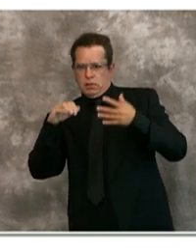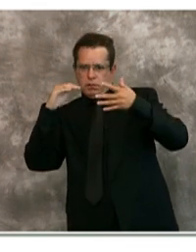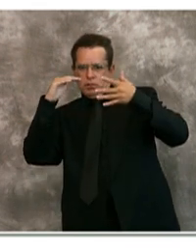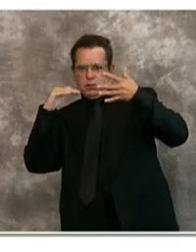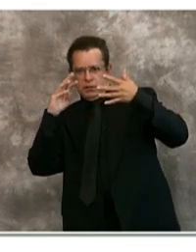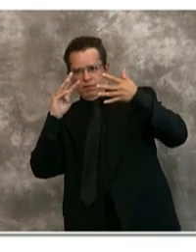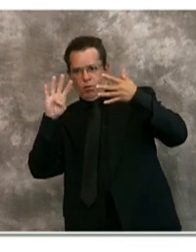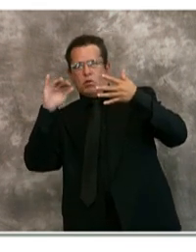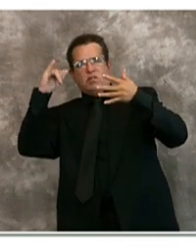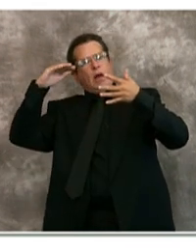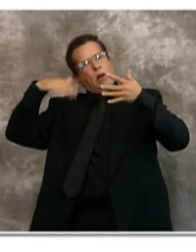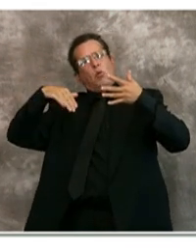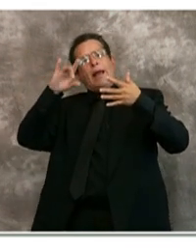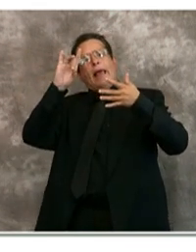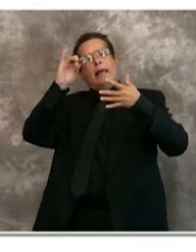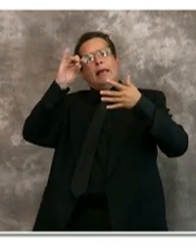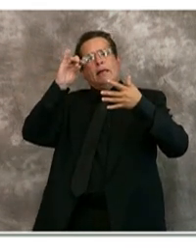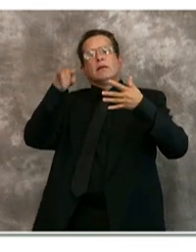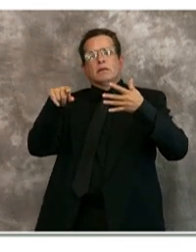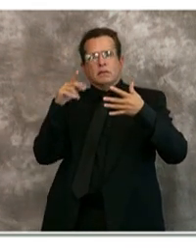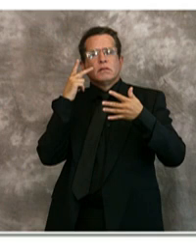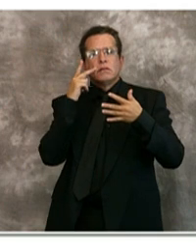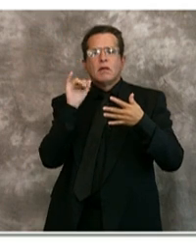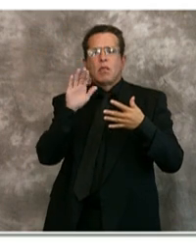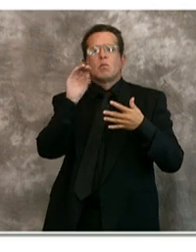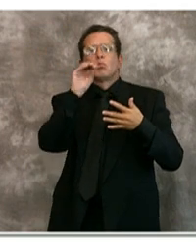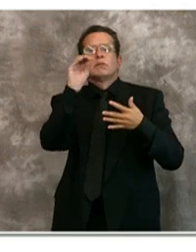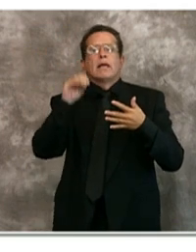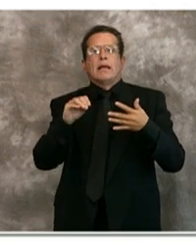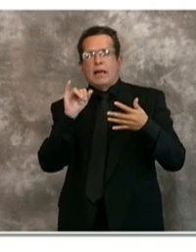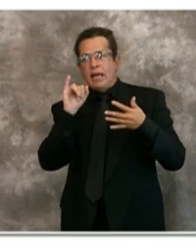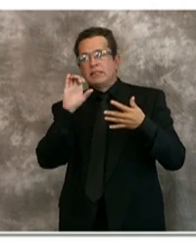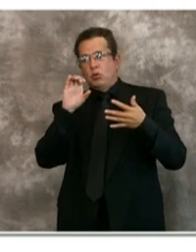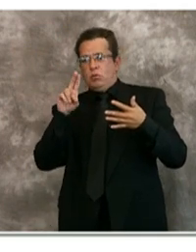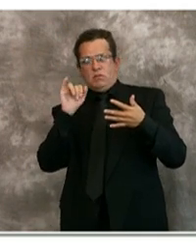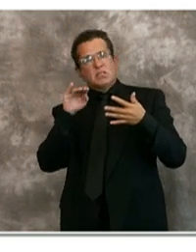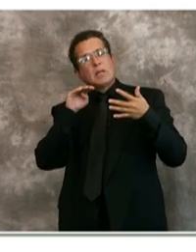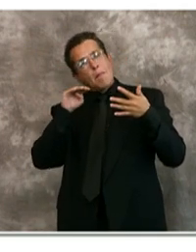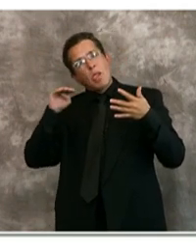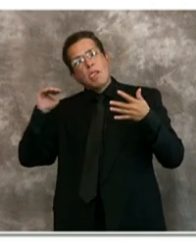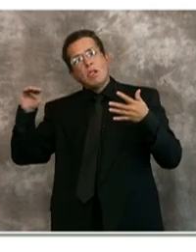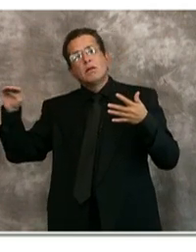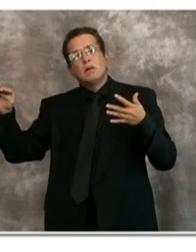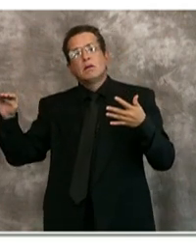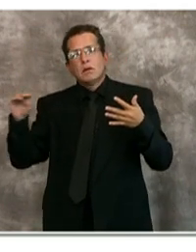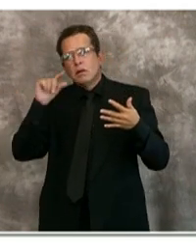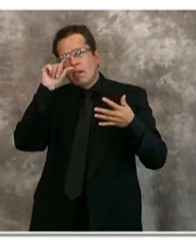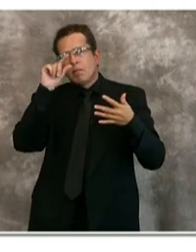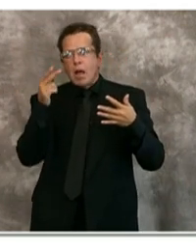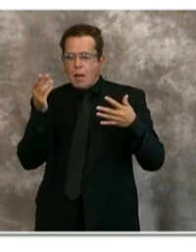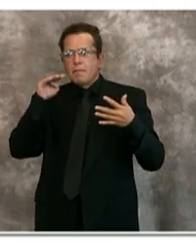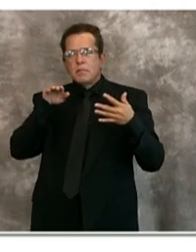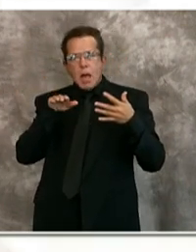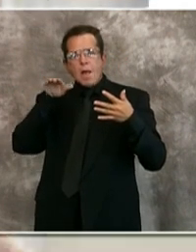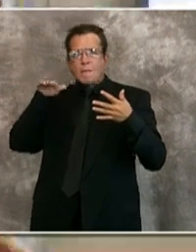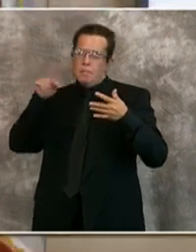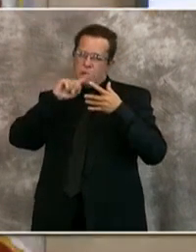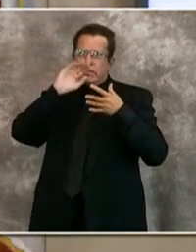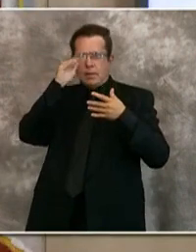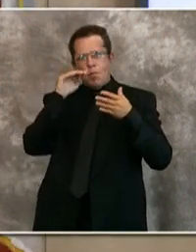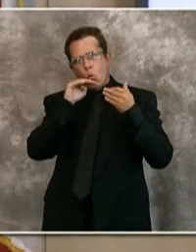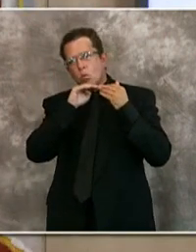the dotted line there representing the percentage of ICU, which holds relatively stable. It's trended up, trended down, but again,